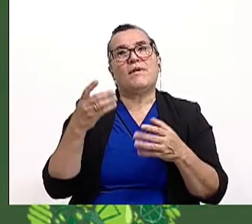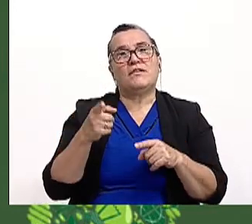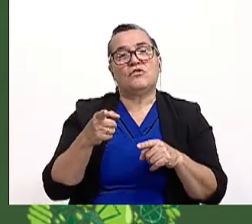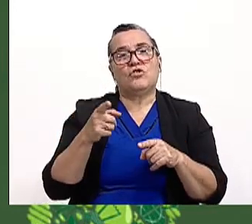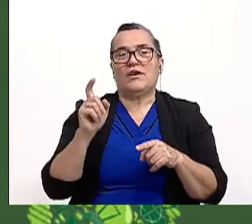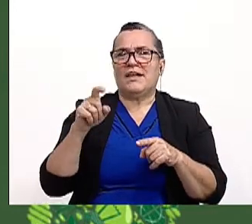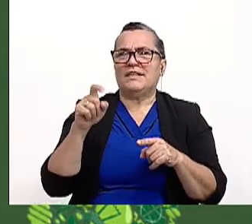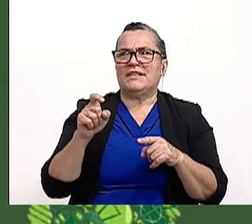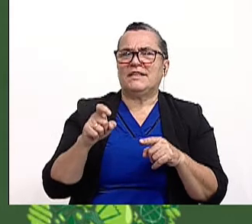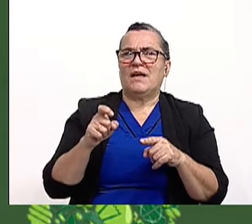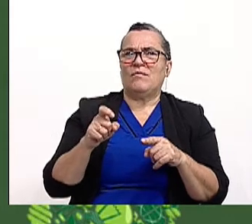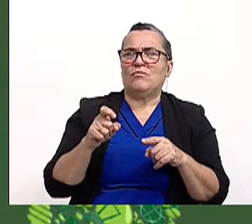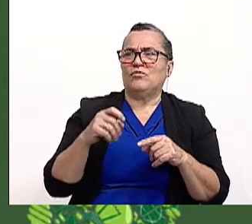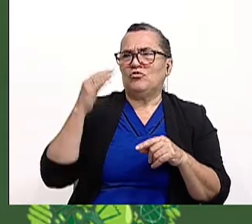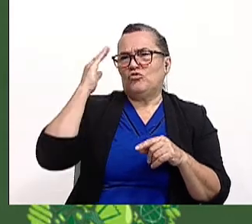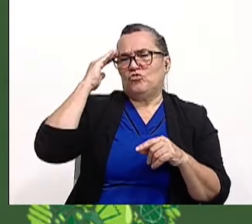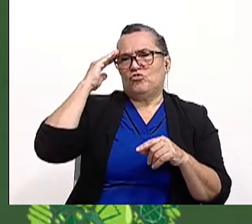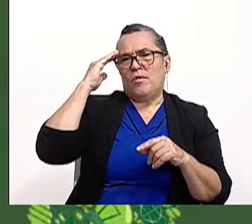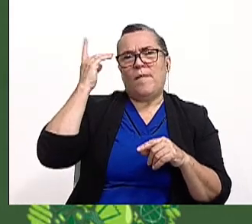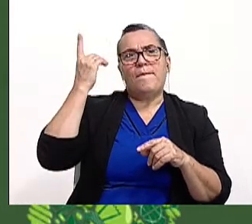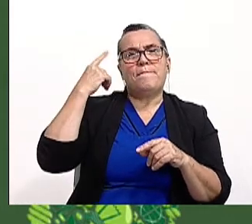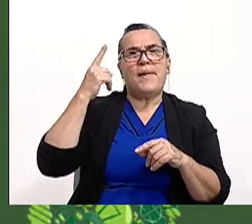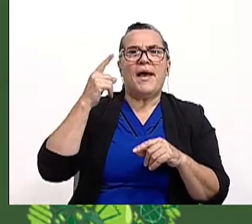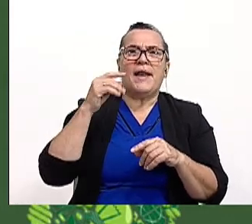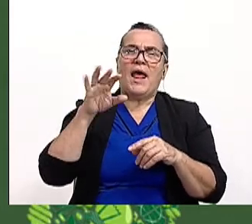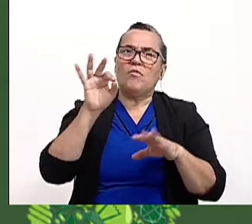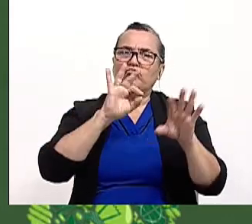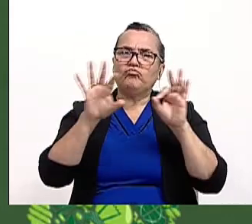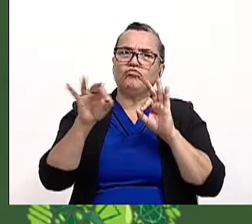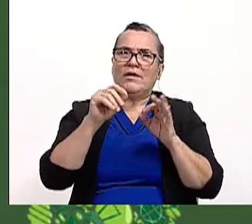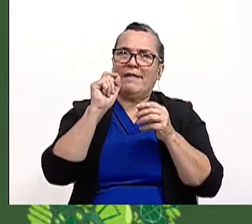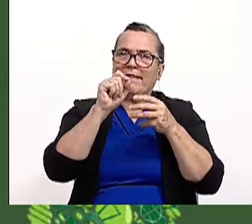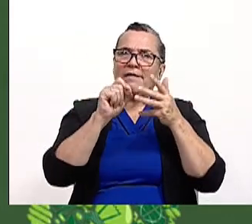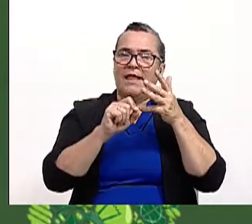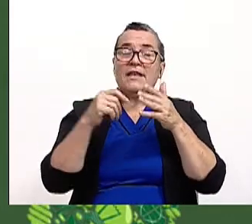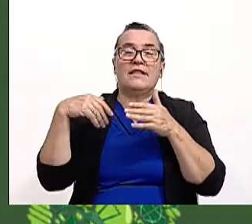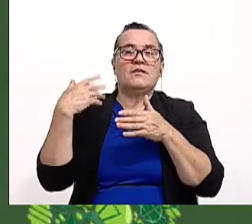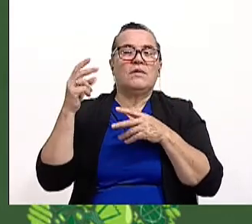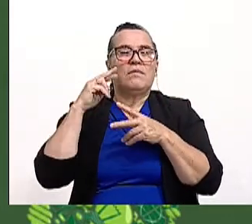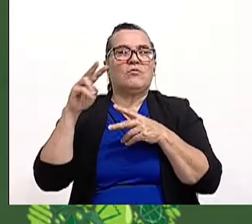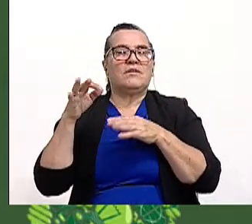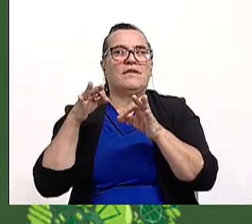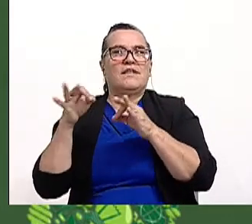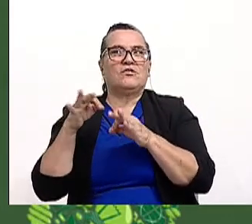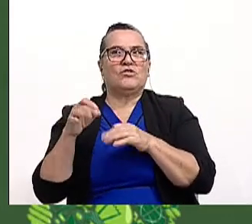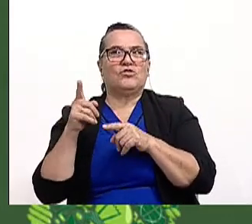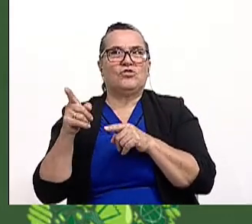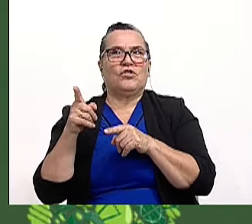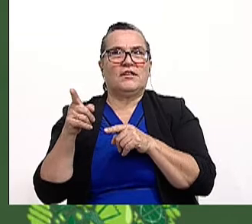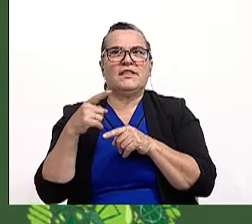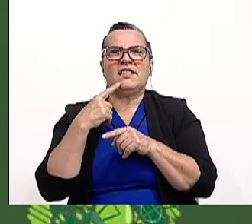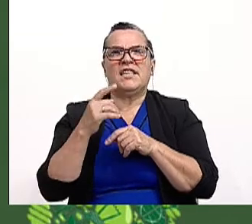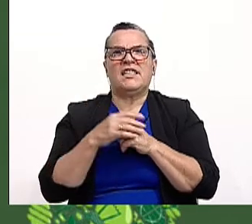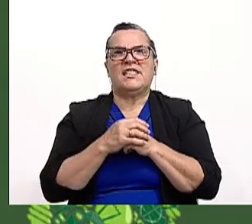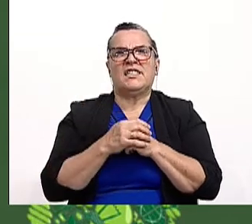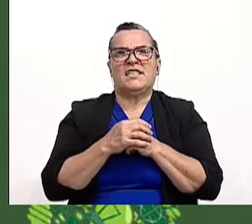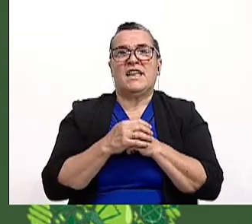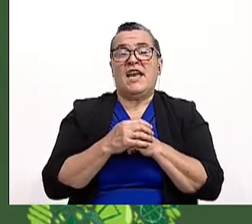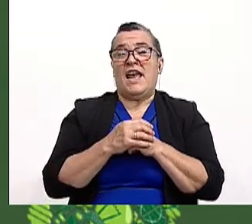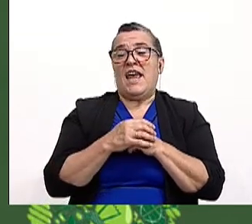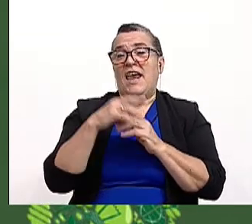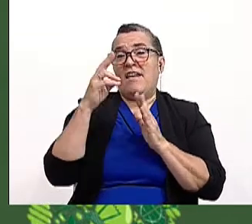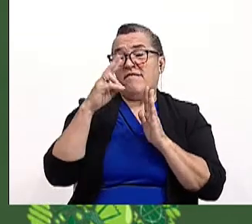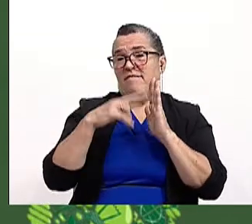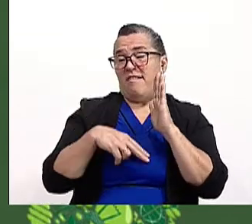that we need to know in order to get details, okay? Later, we're going to see the instructions. Here it says, the reader